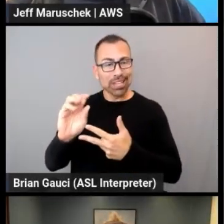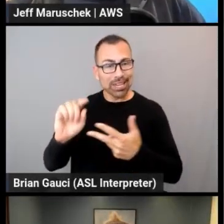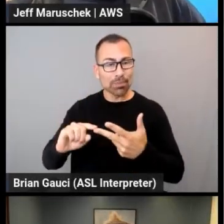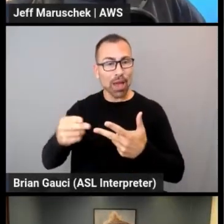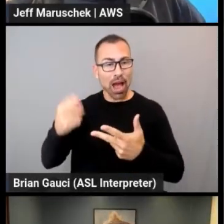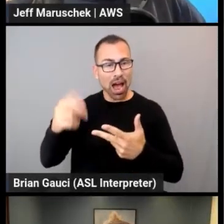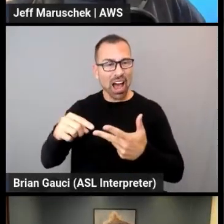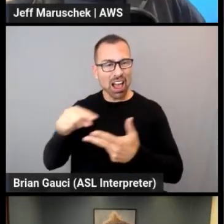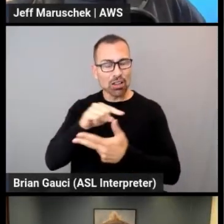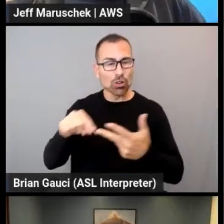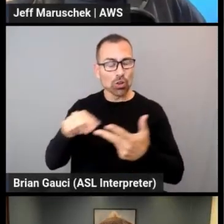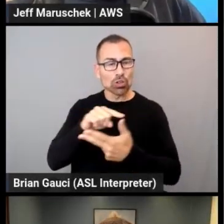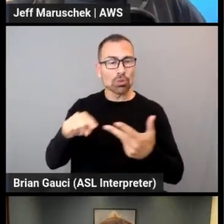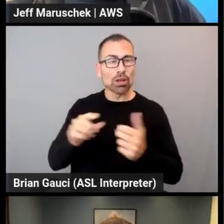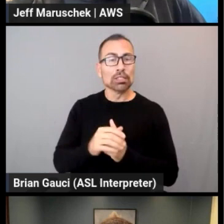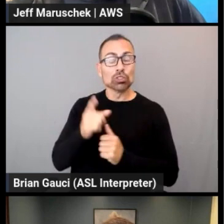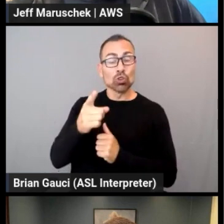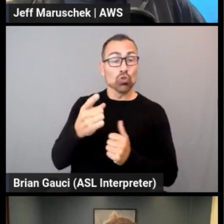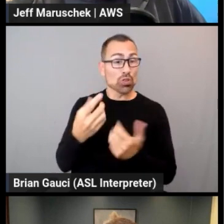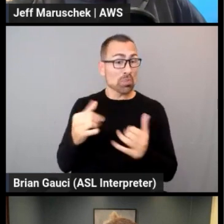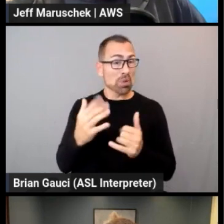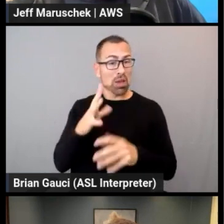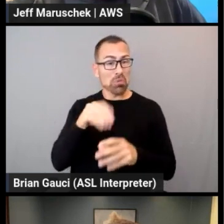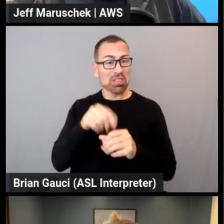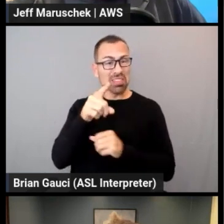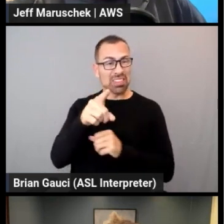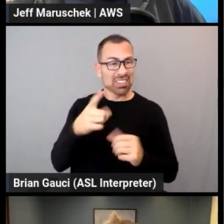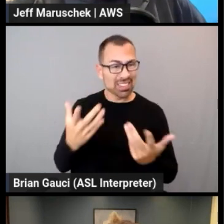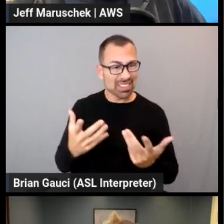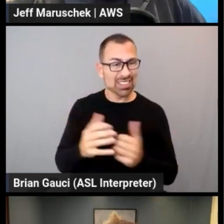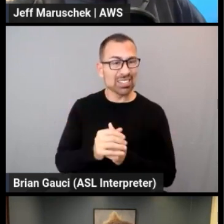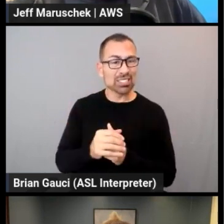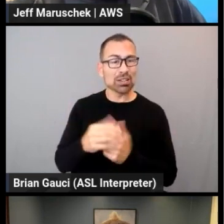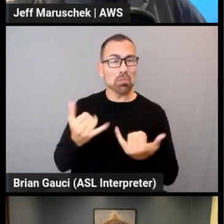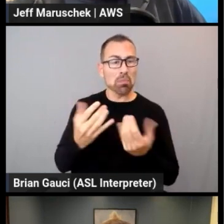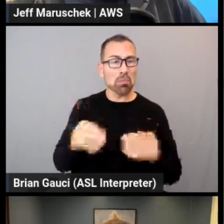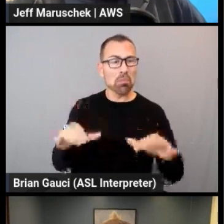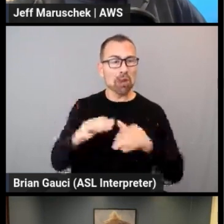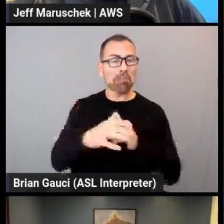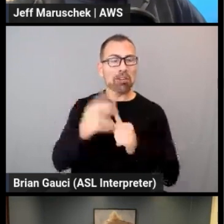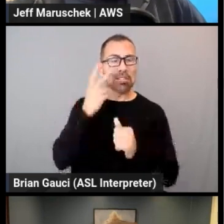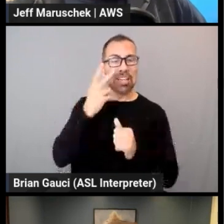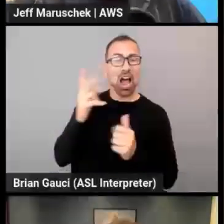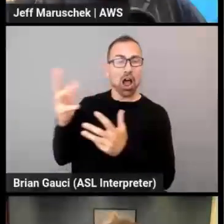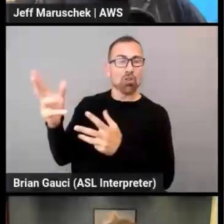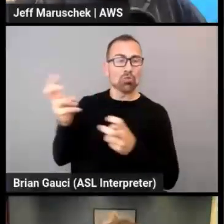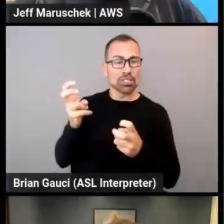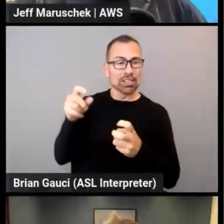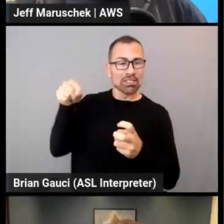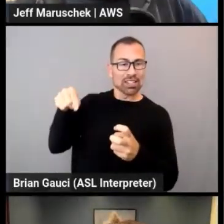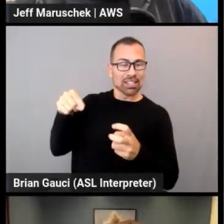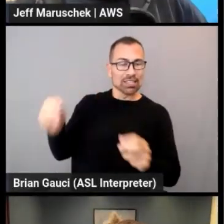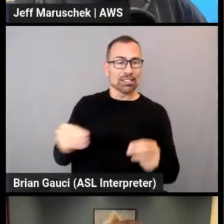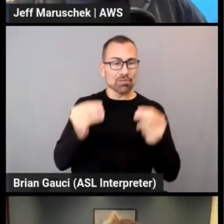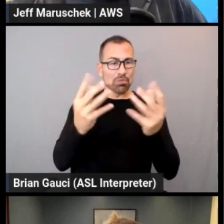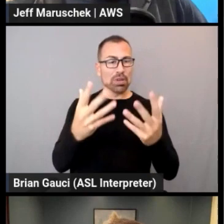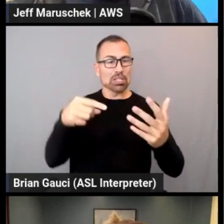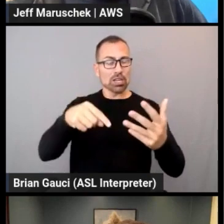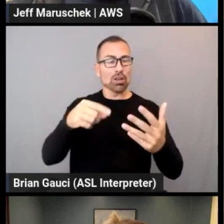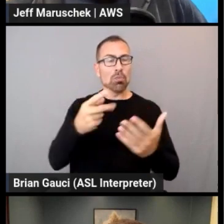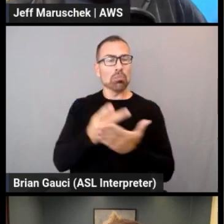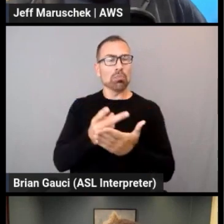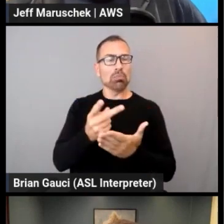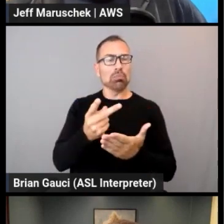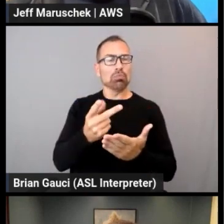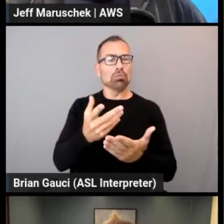order to understand exactly, okay, this is what I'm going to receive, and whether or not the policy works. So this is just some additional examples of what can be